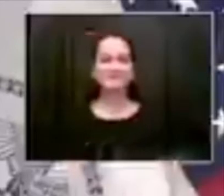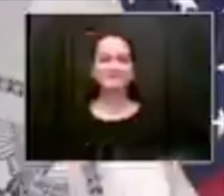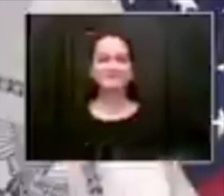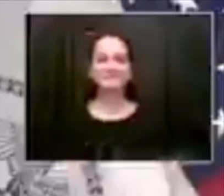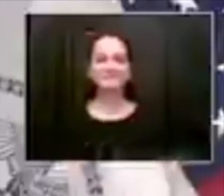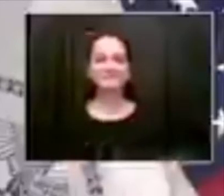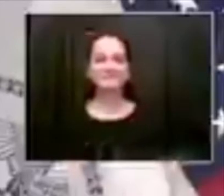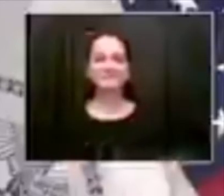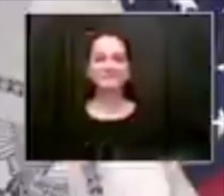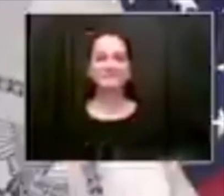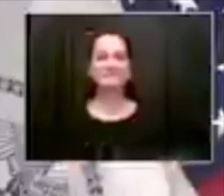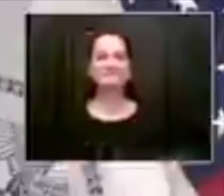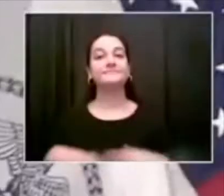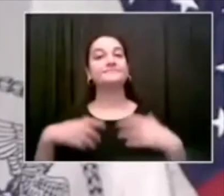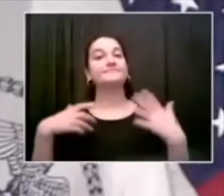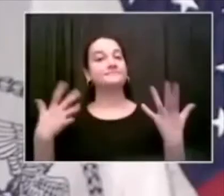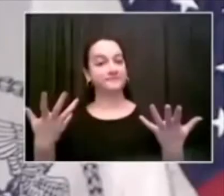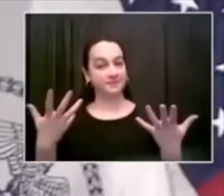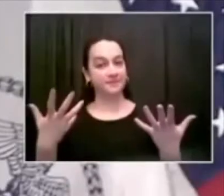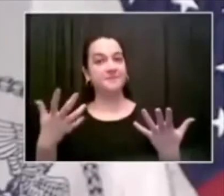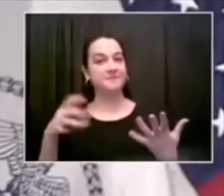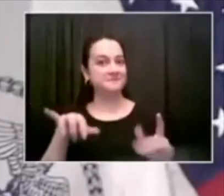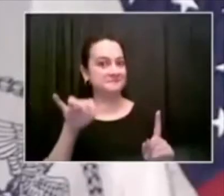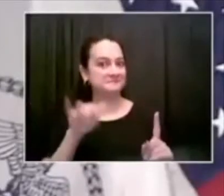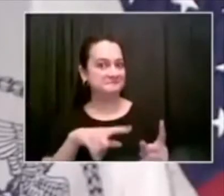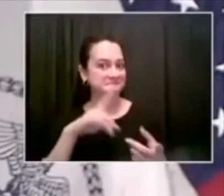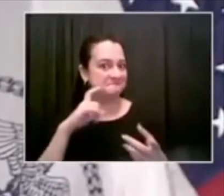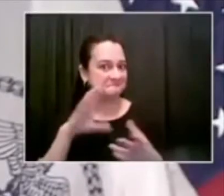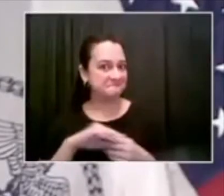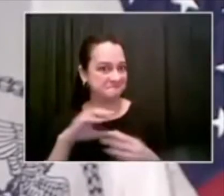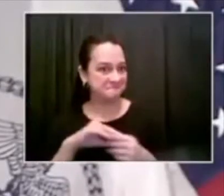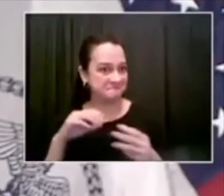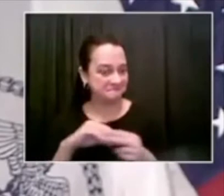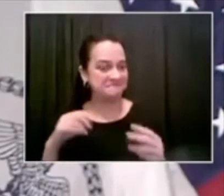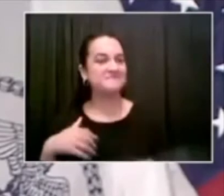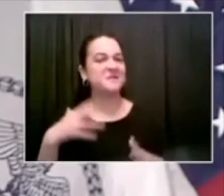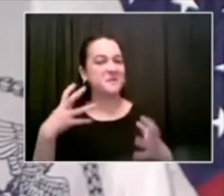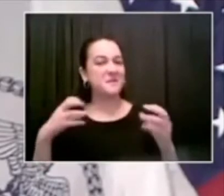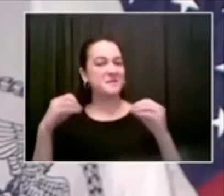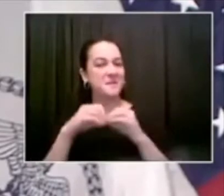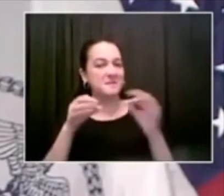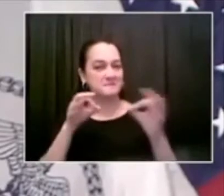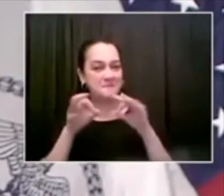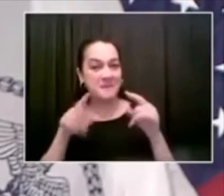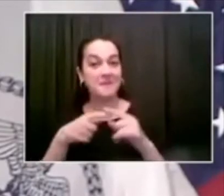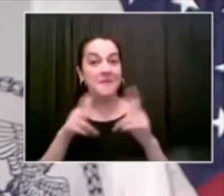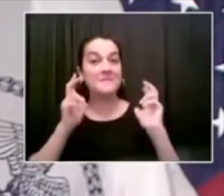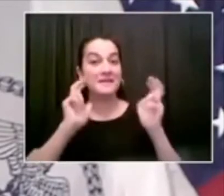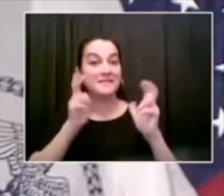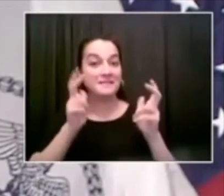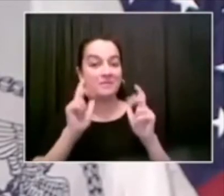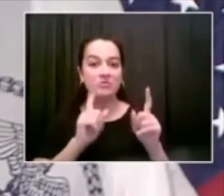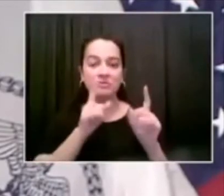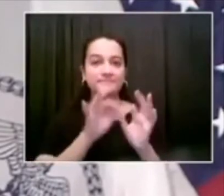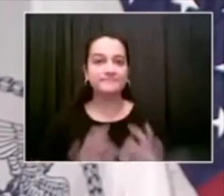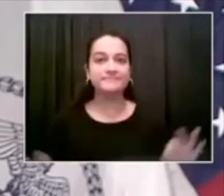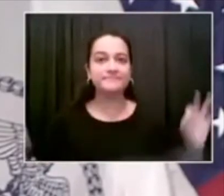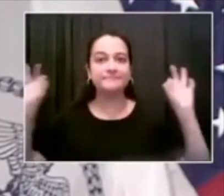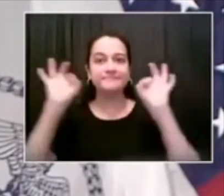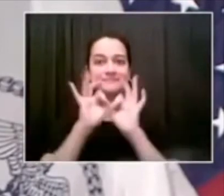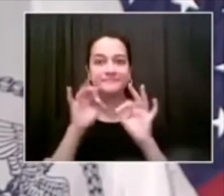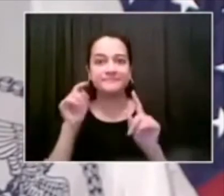1 second. This is about basketball. I have an important official announcement. This is very serious. I want to get this out.